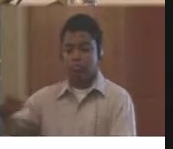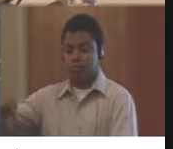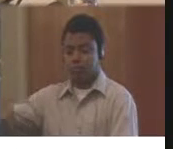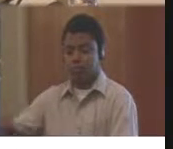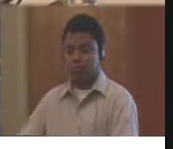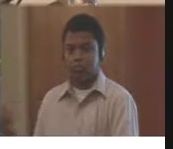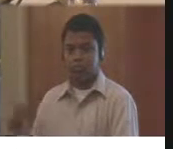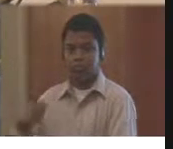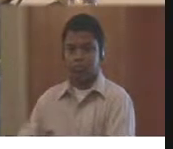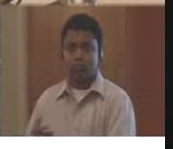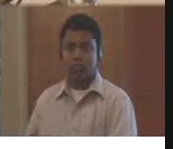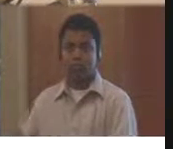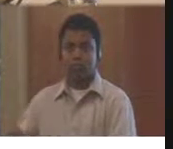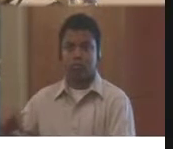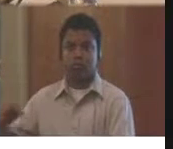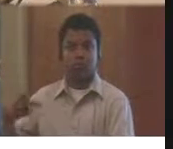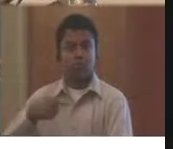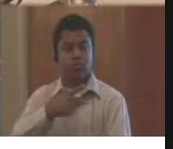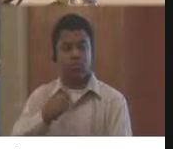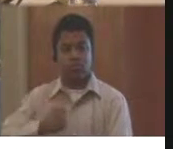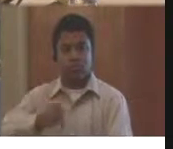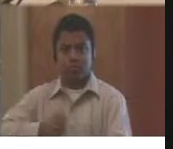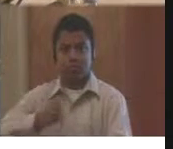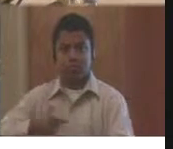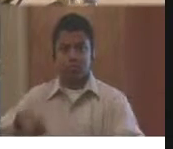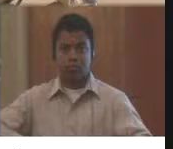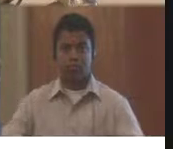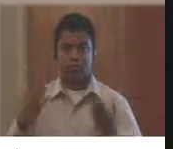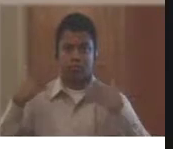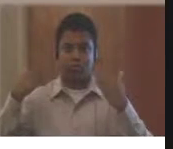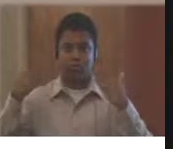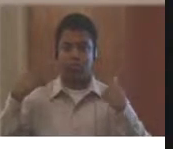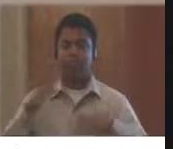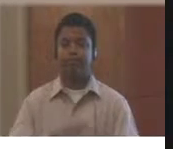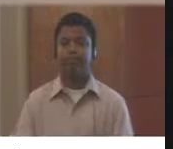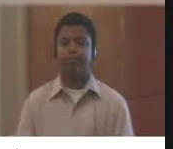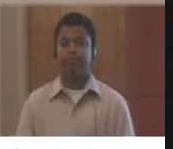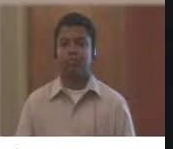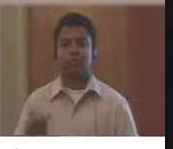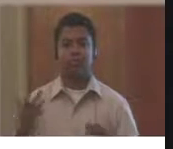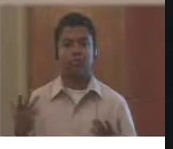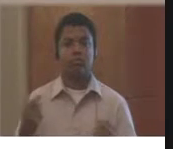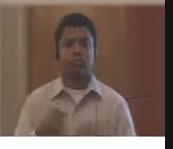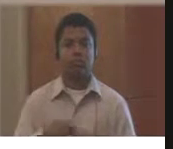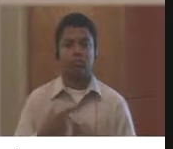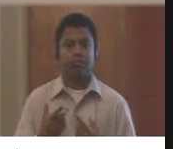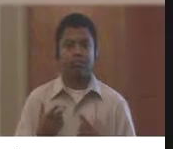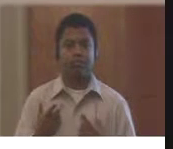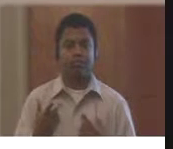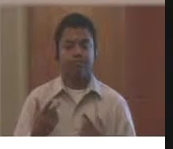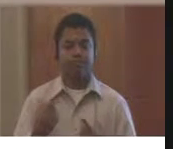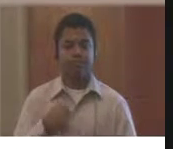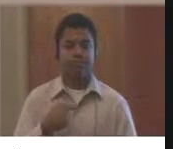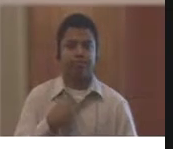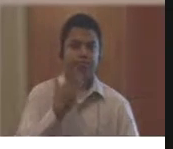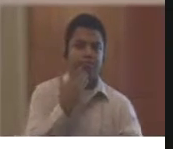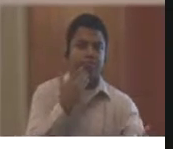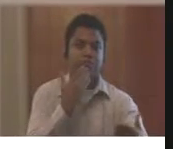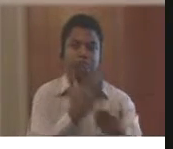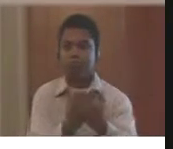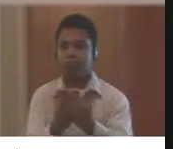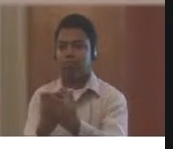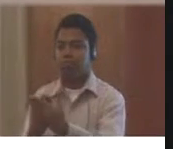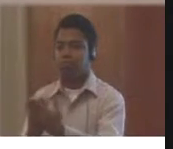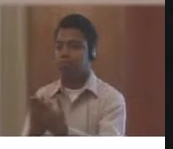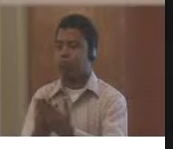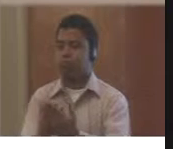endorsed by all of the assistants. This communiqué on the work carried out in Guayaquil,